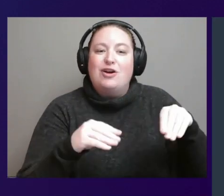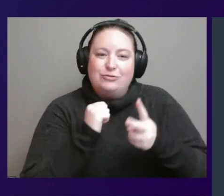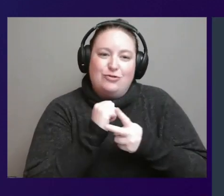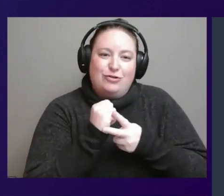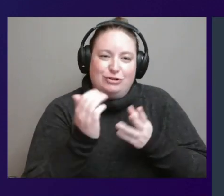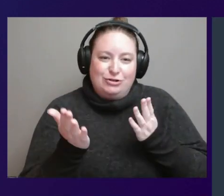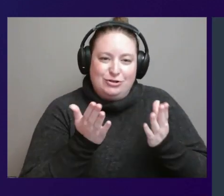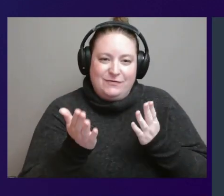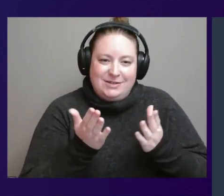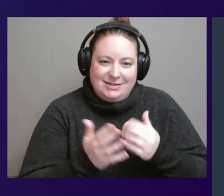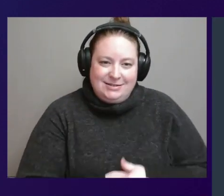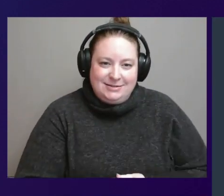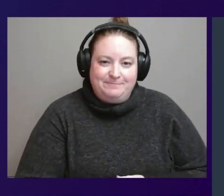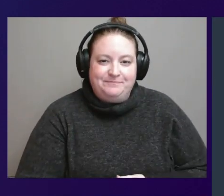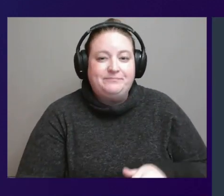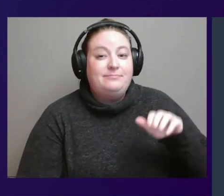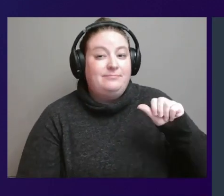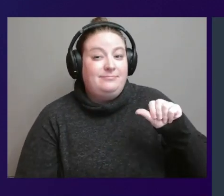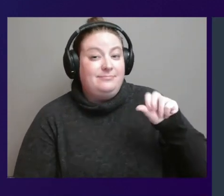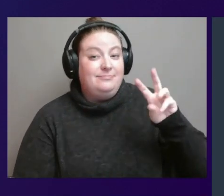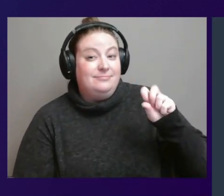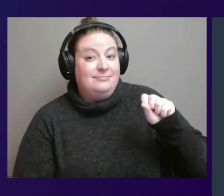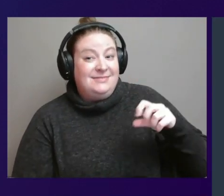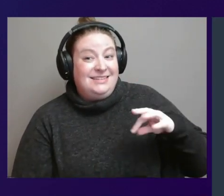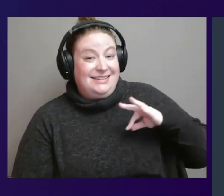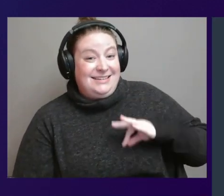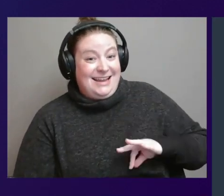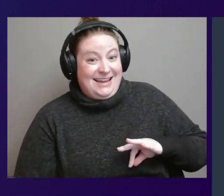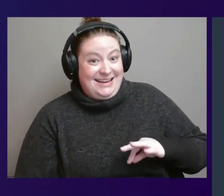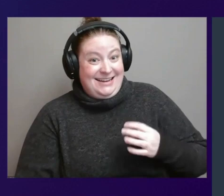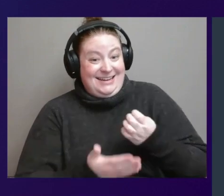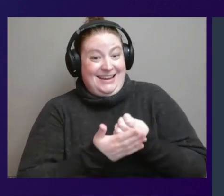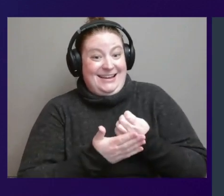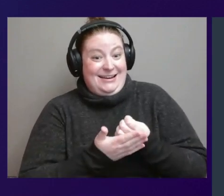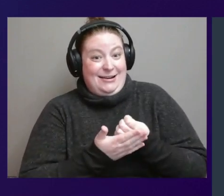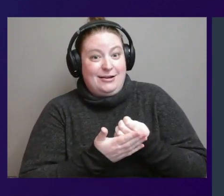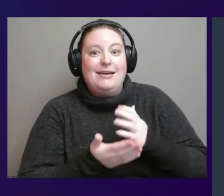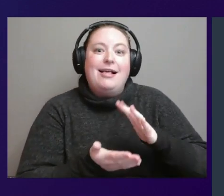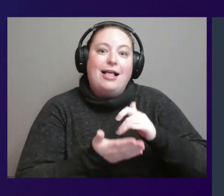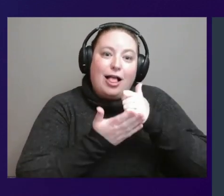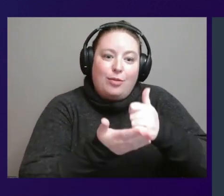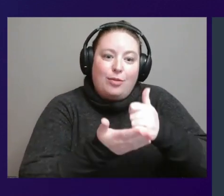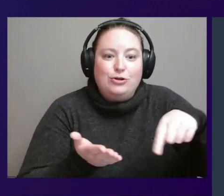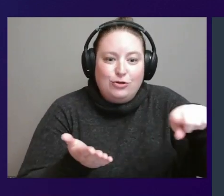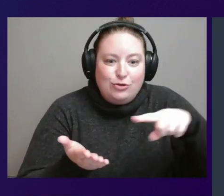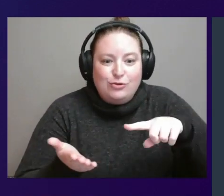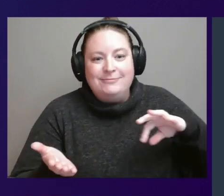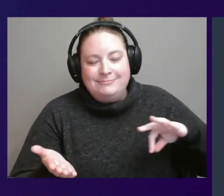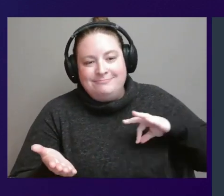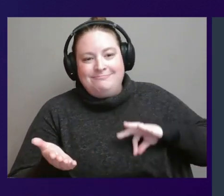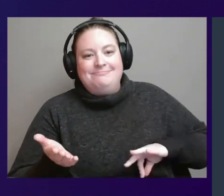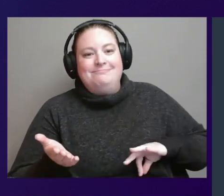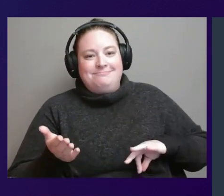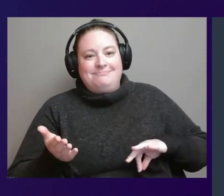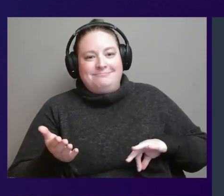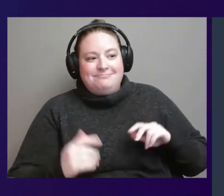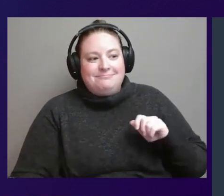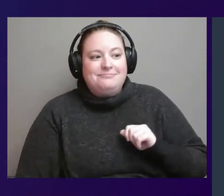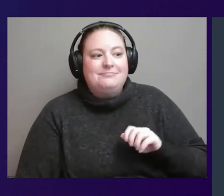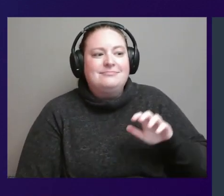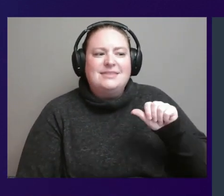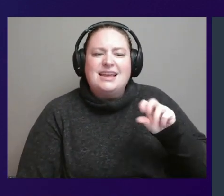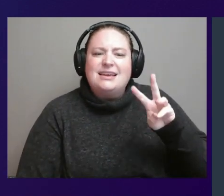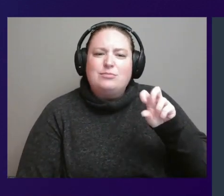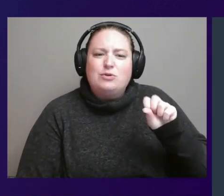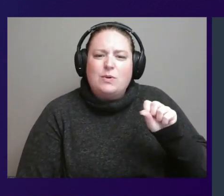talk about AWS gaining an economic advantage, or helping you gain an economic advantage. AWS really makes sense for